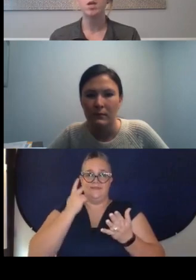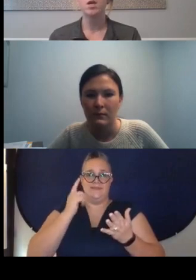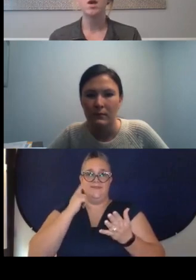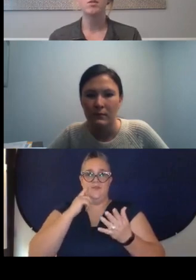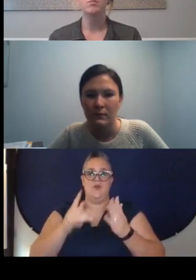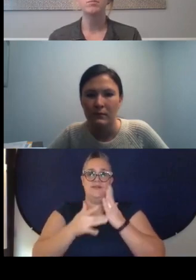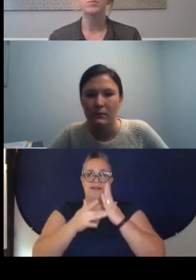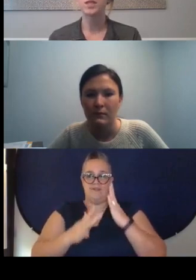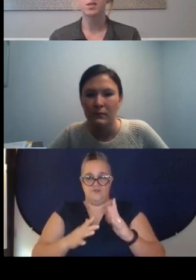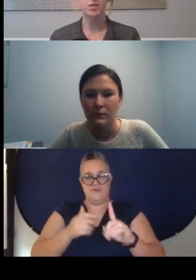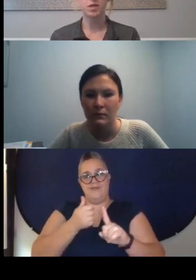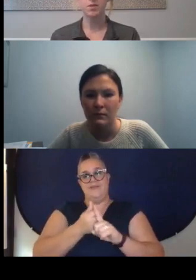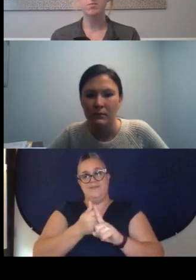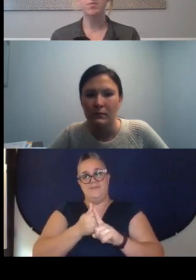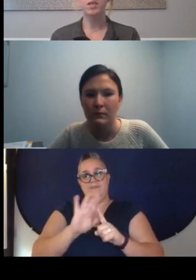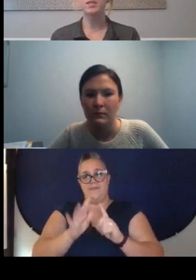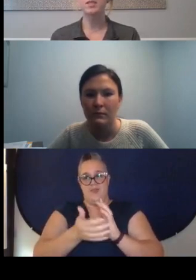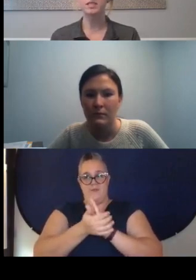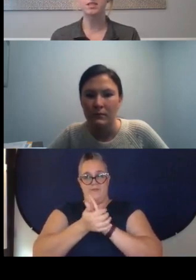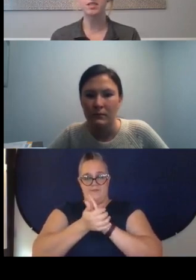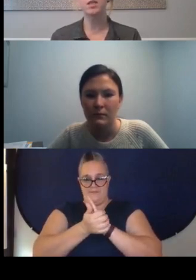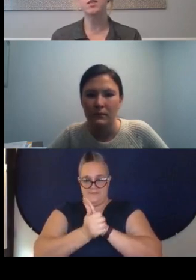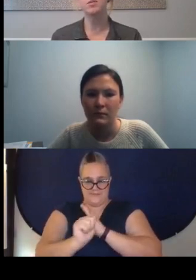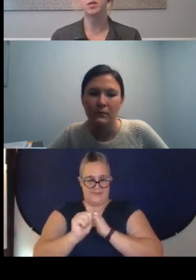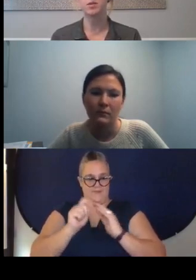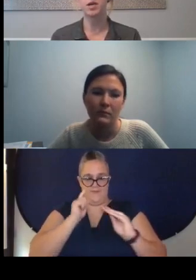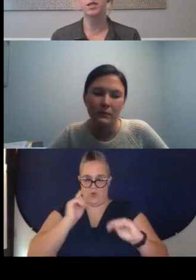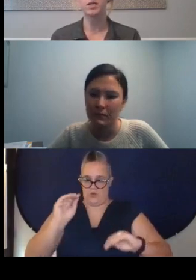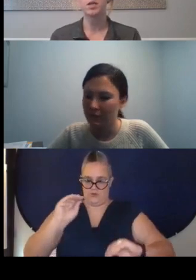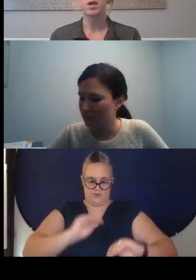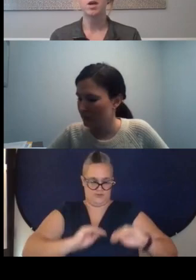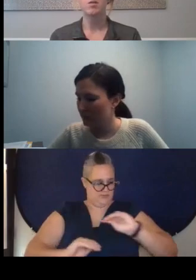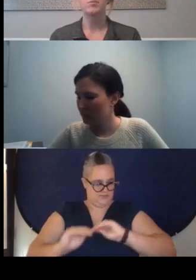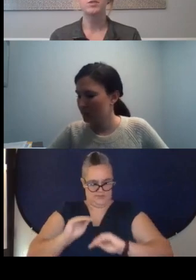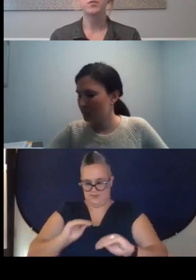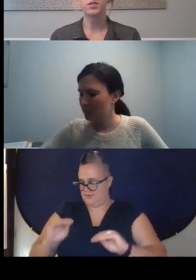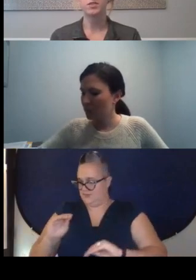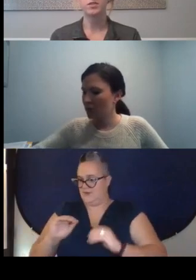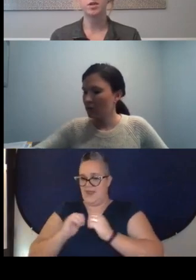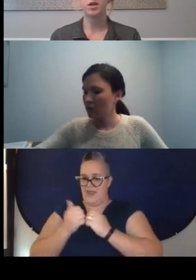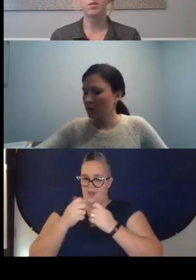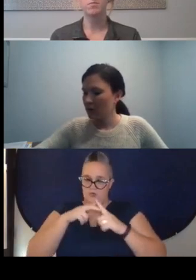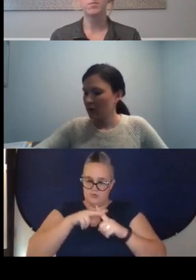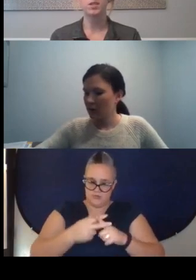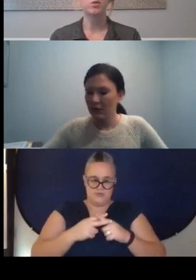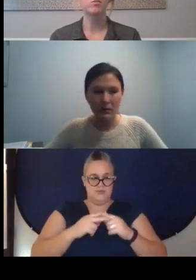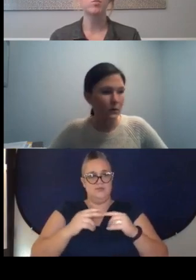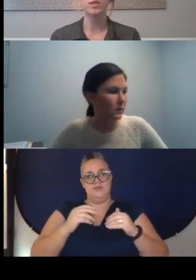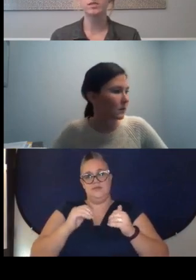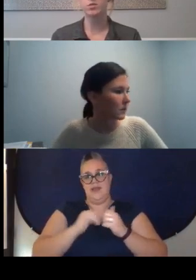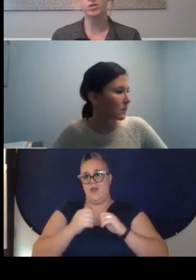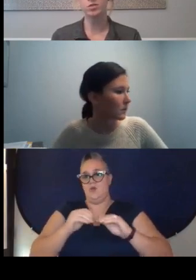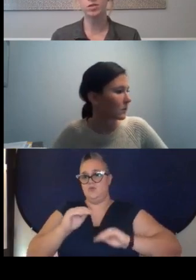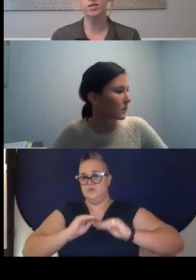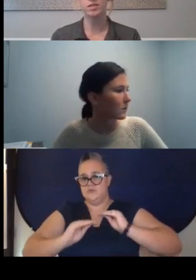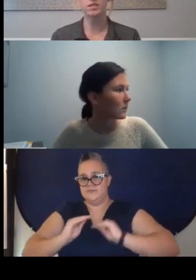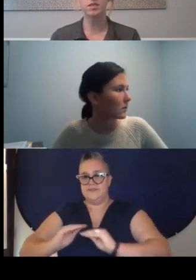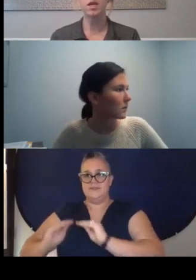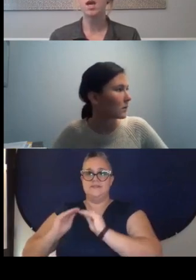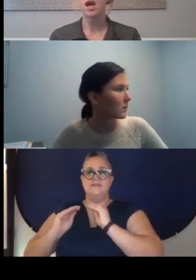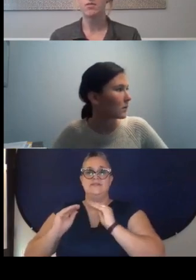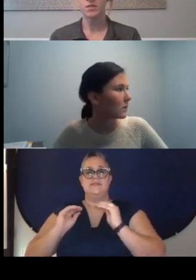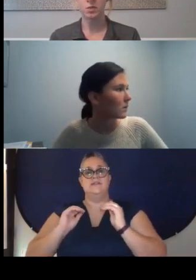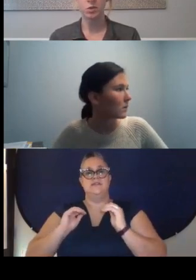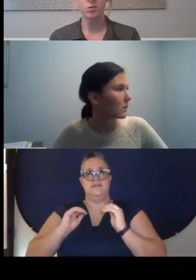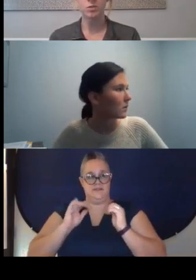aptitude. Can they pick up on things easily? Can they pick up on different ways that we do things